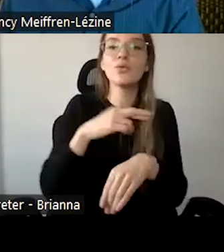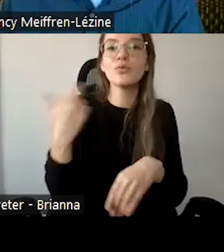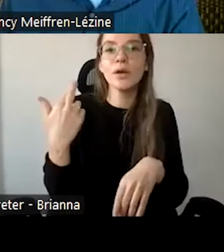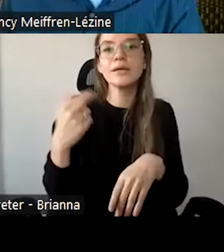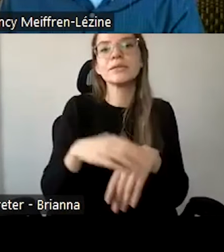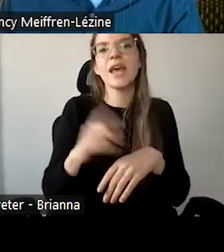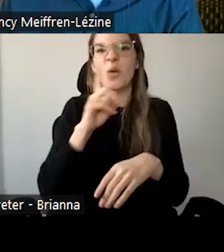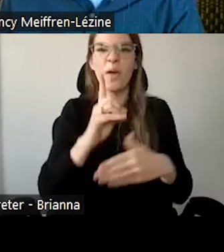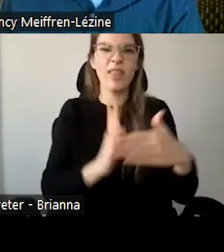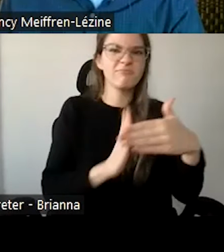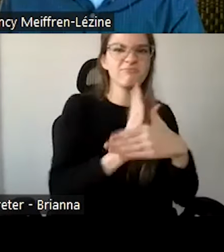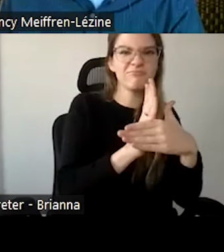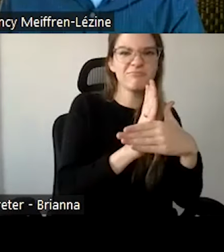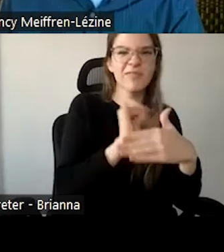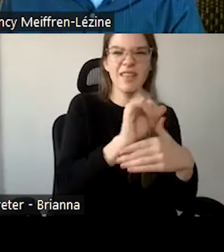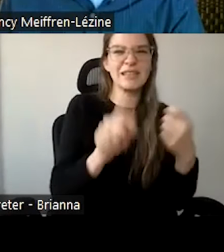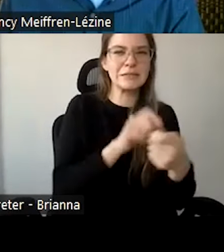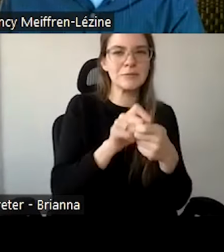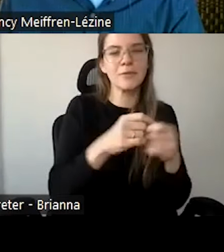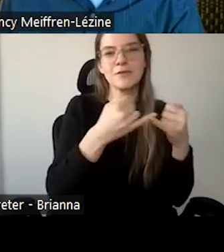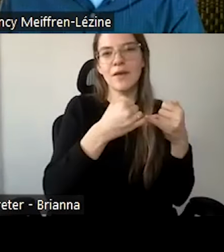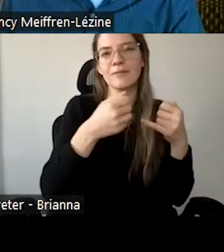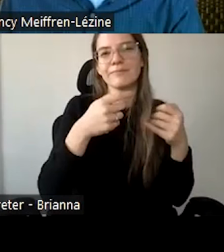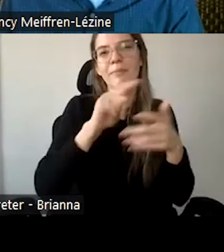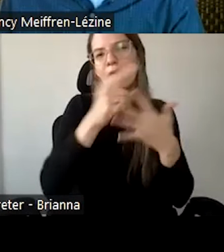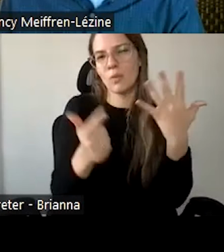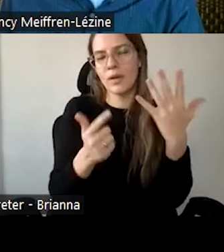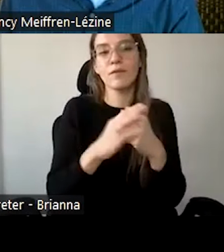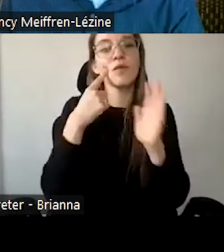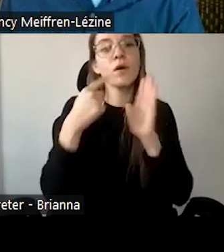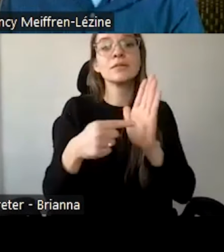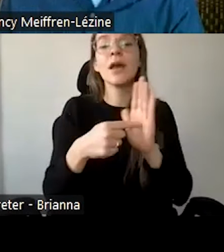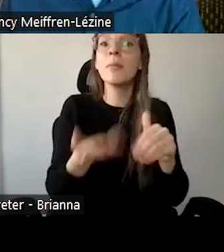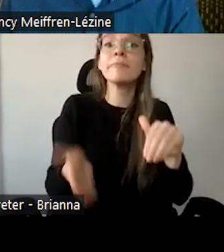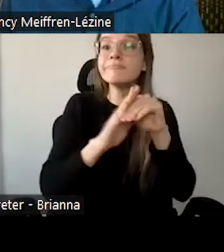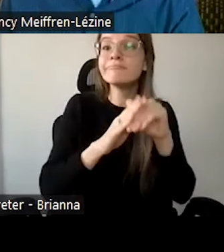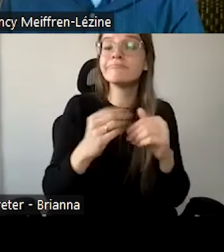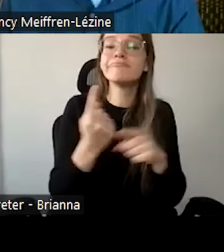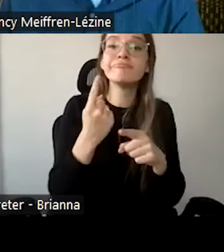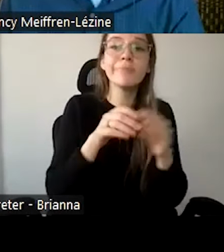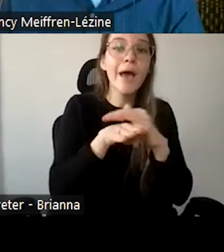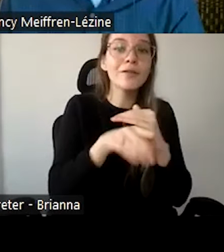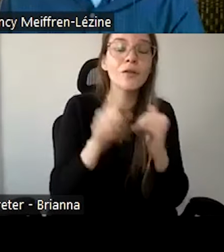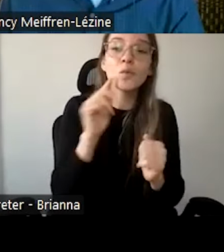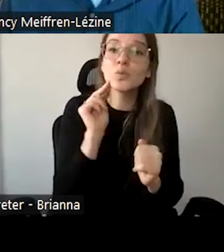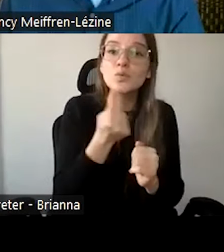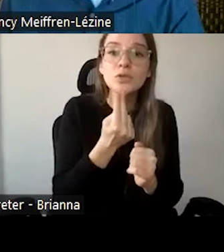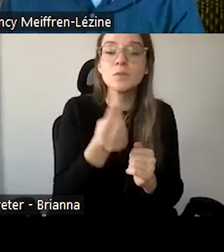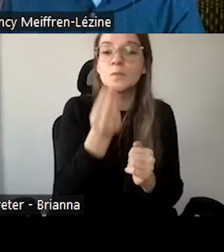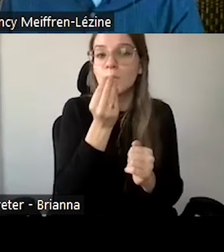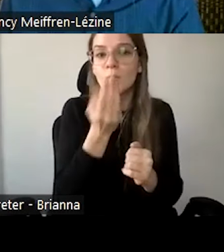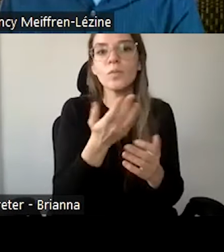within that pathway. This might be things like increased nutrition, These are things that are